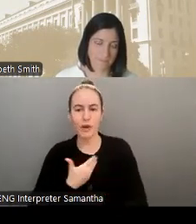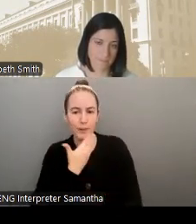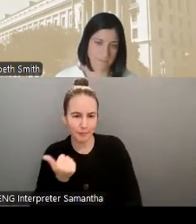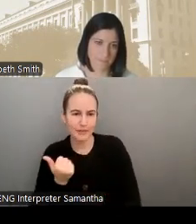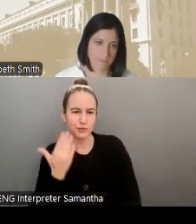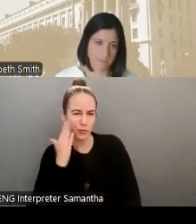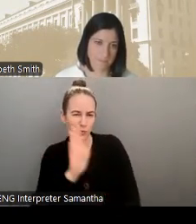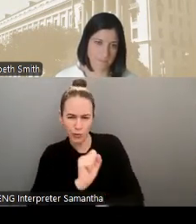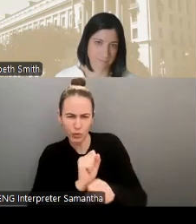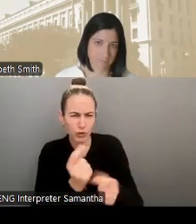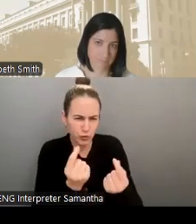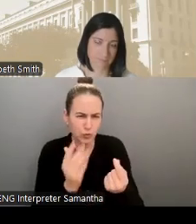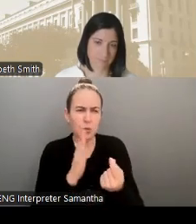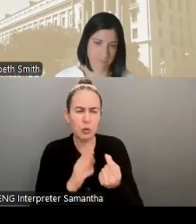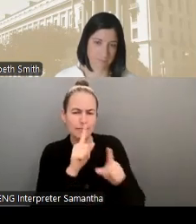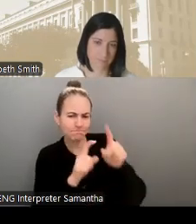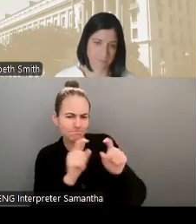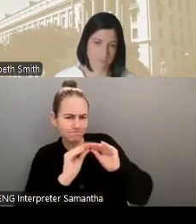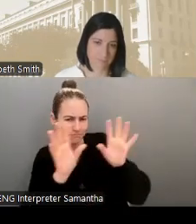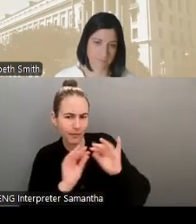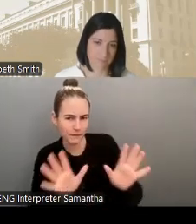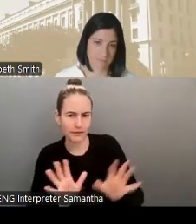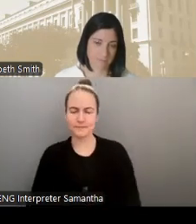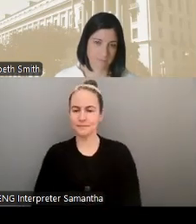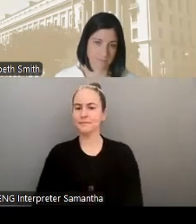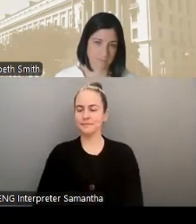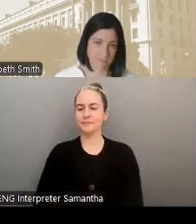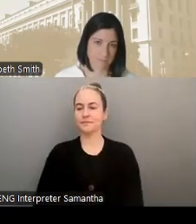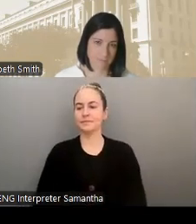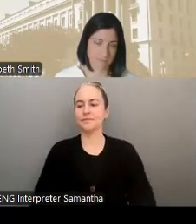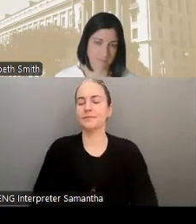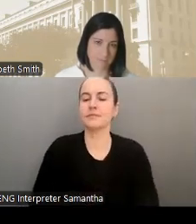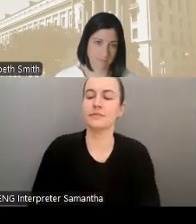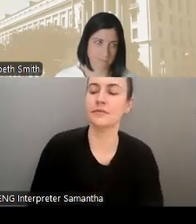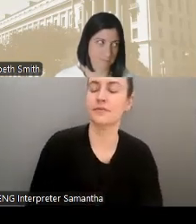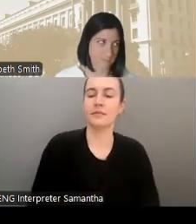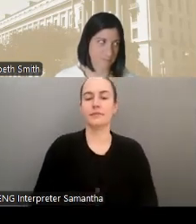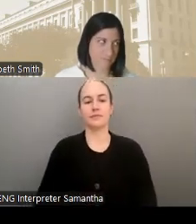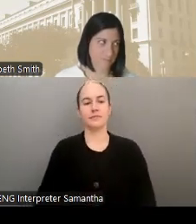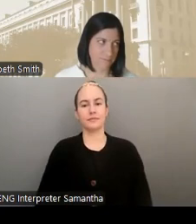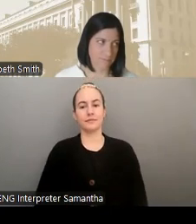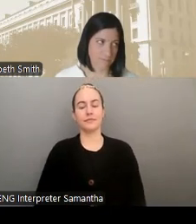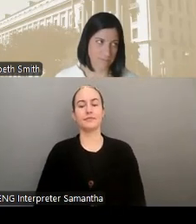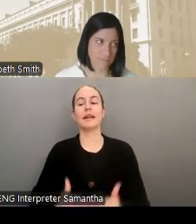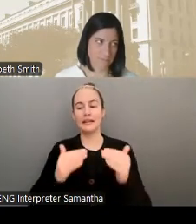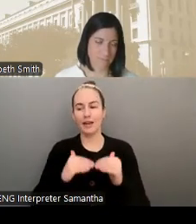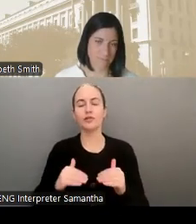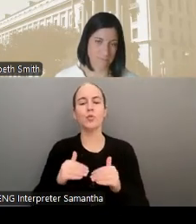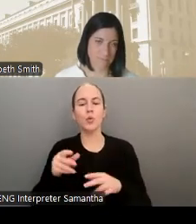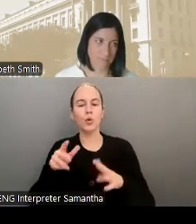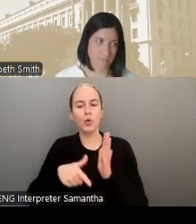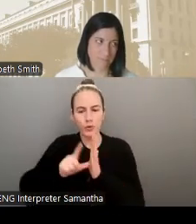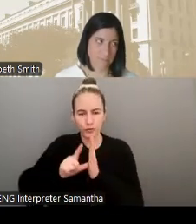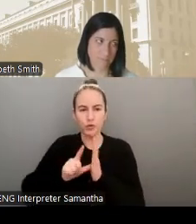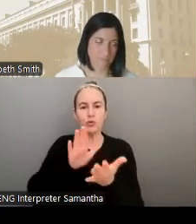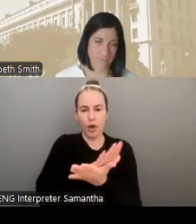ask clarifying questions along the way. Teams are then going to review the award document. They're going to look at